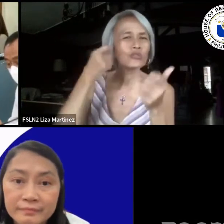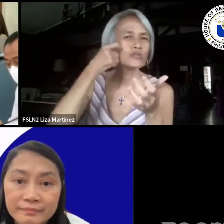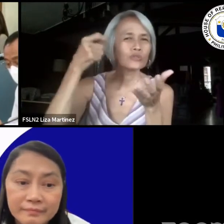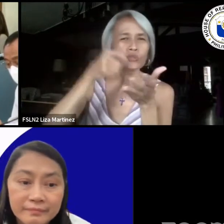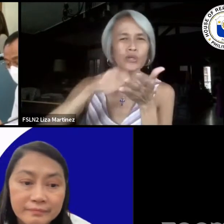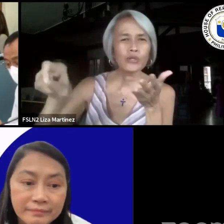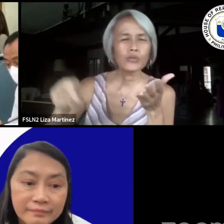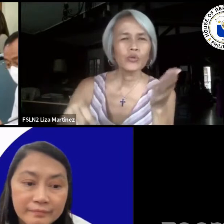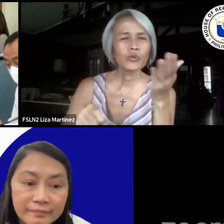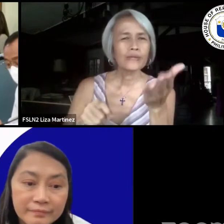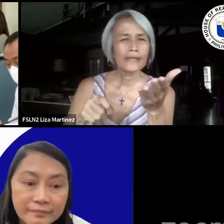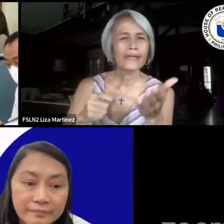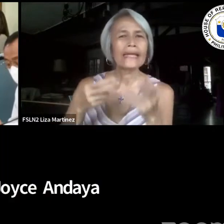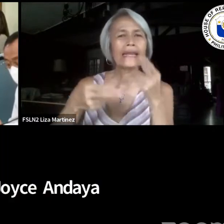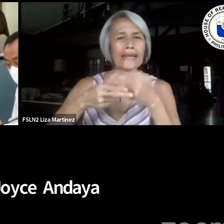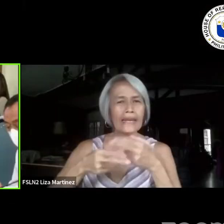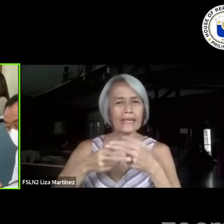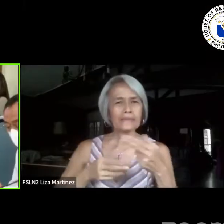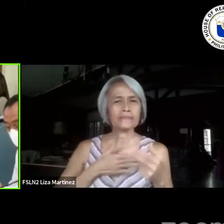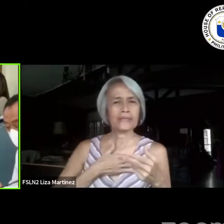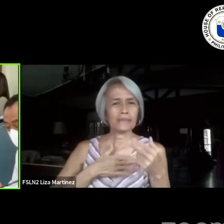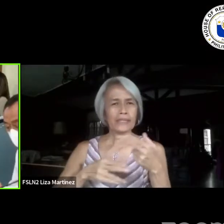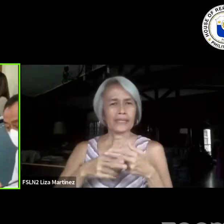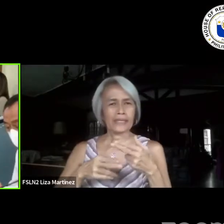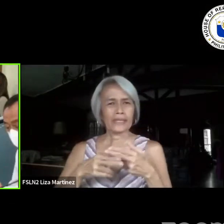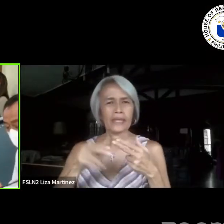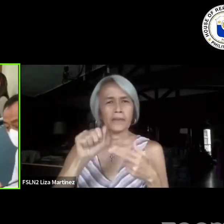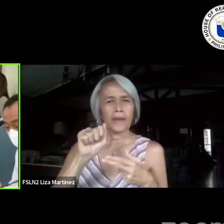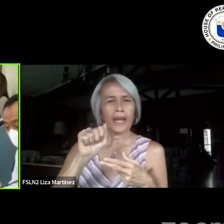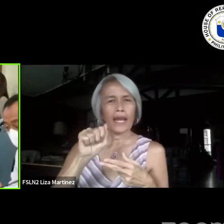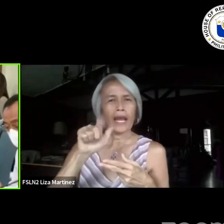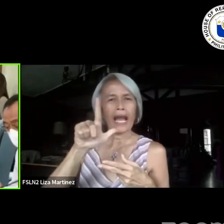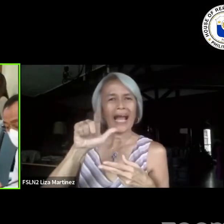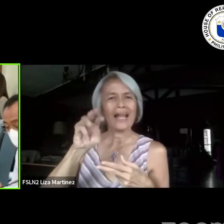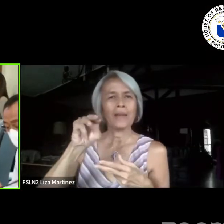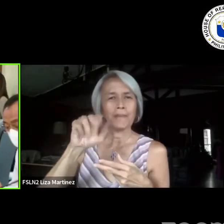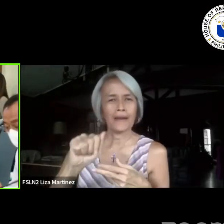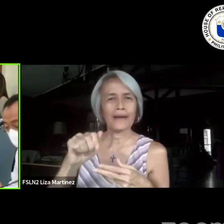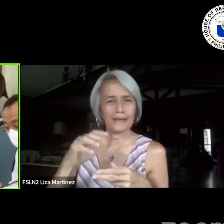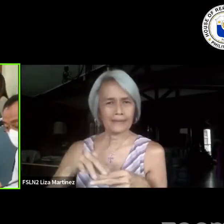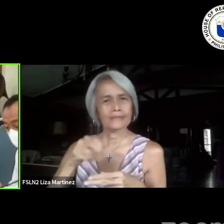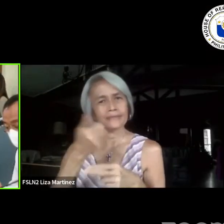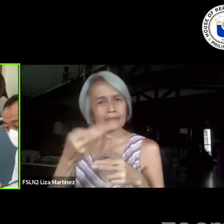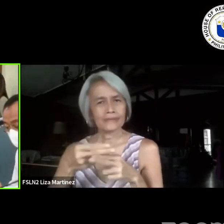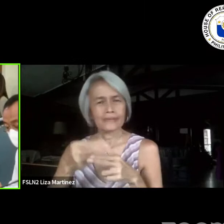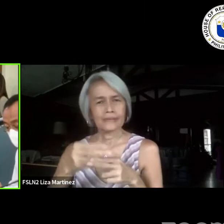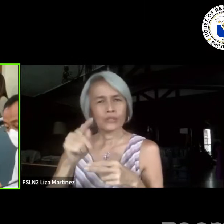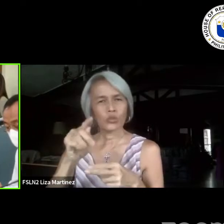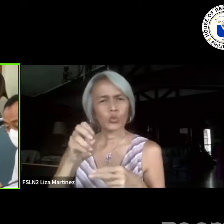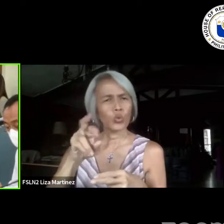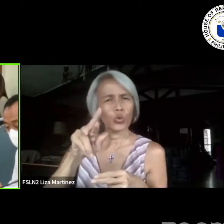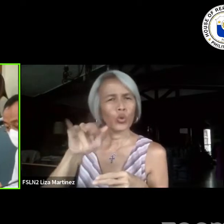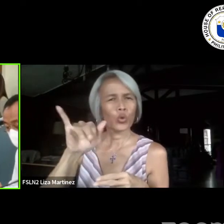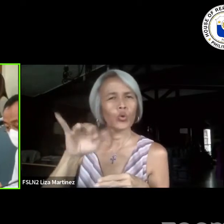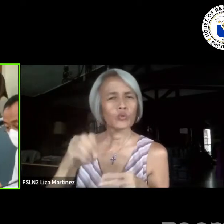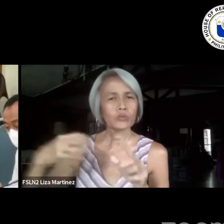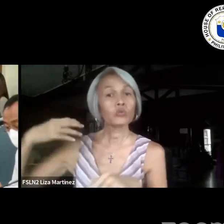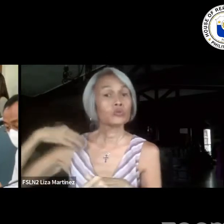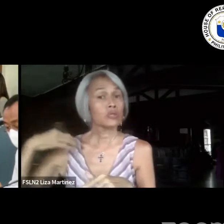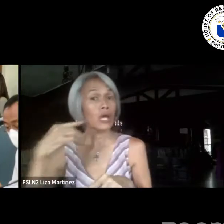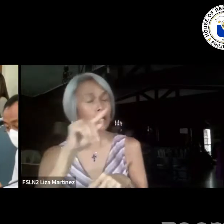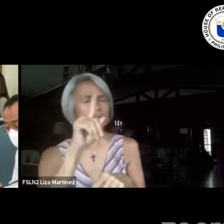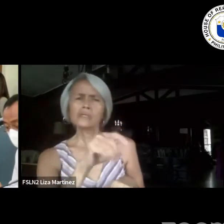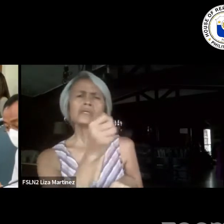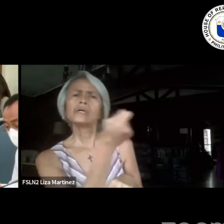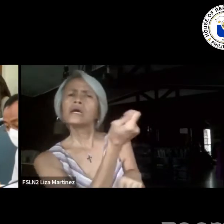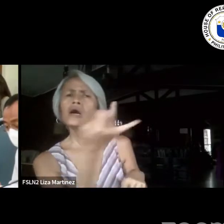This is Almatorio. Yes, Ma'am Torio, kamusta po? Yes, what do you know? Ilan schools ba ang DepEd sa buong Pilipinas? Yes,